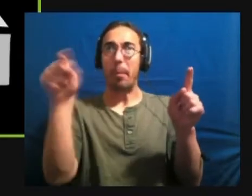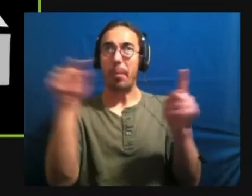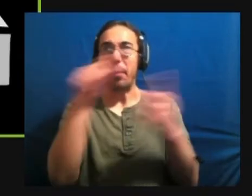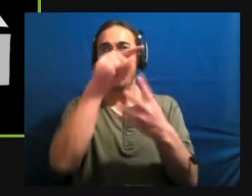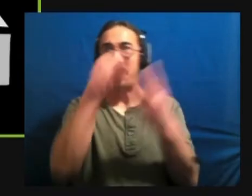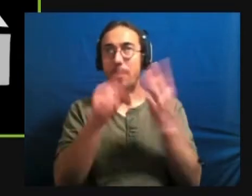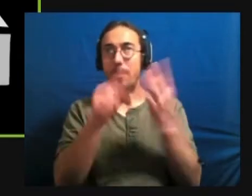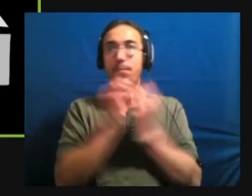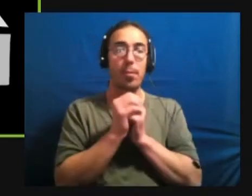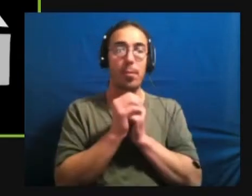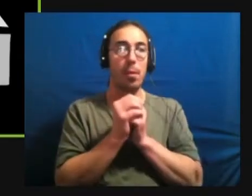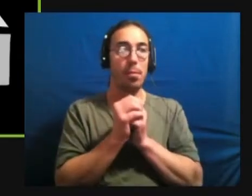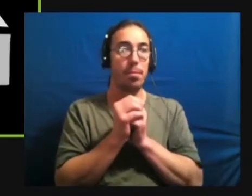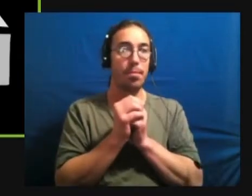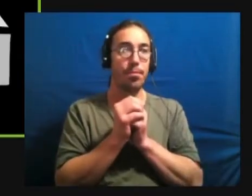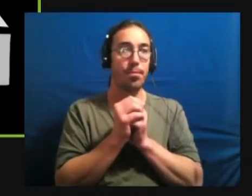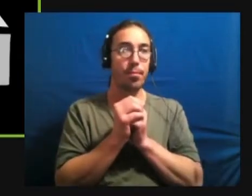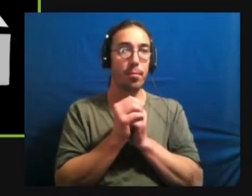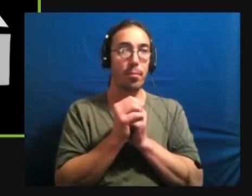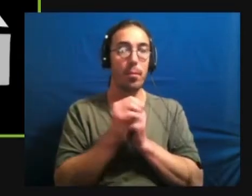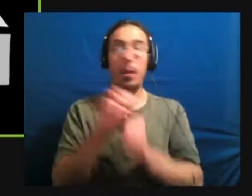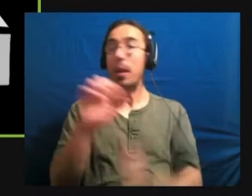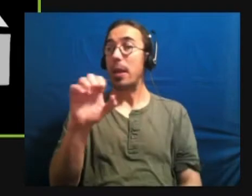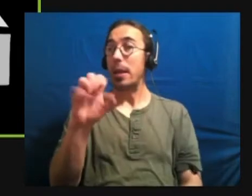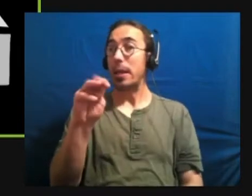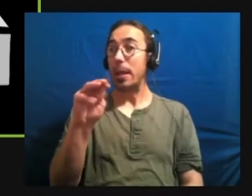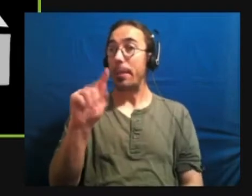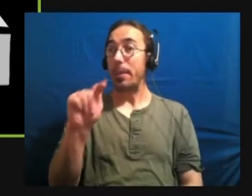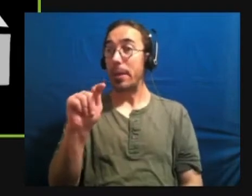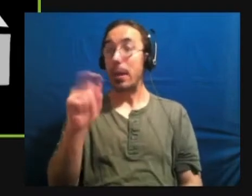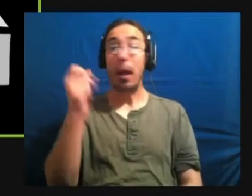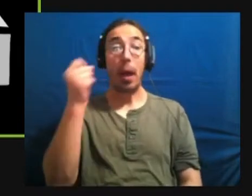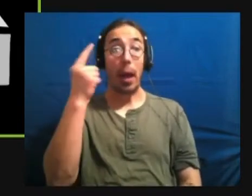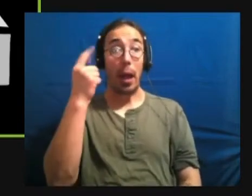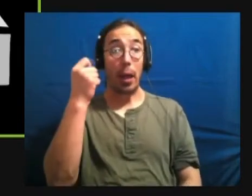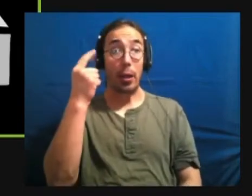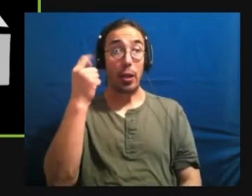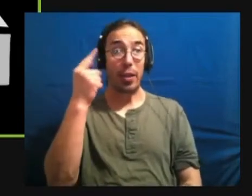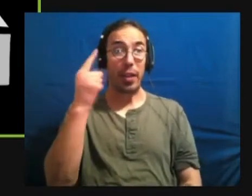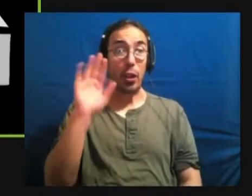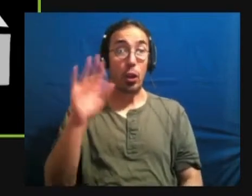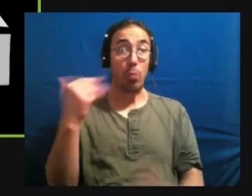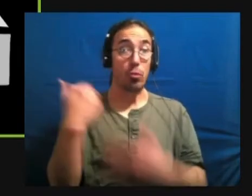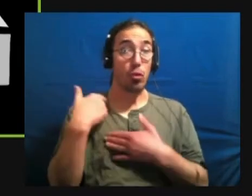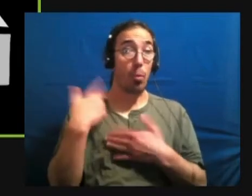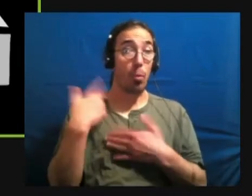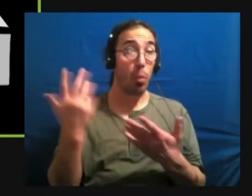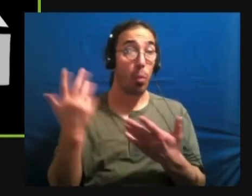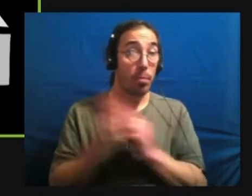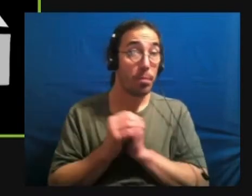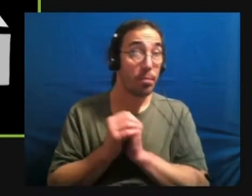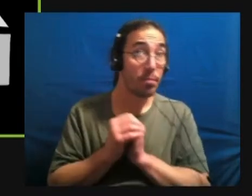mostly this person identifies with being an EMT. So